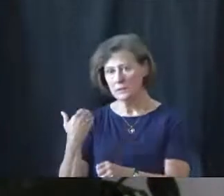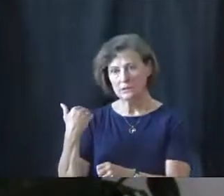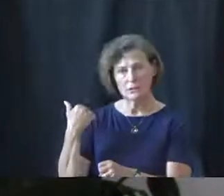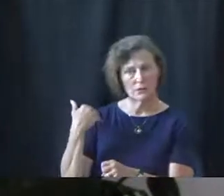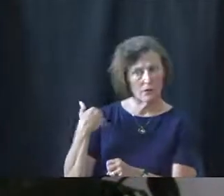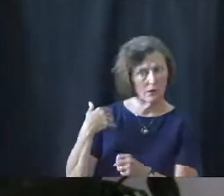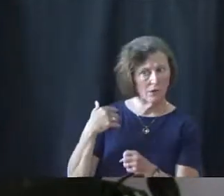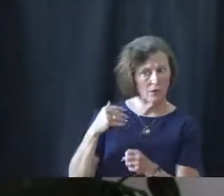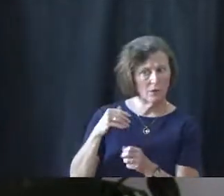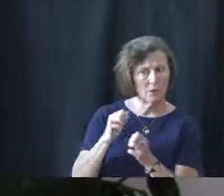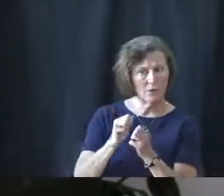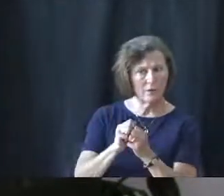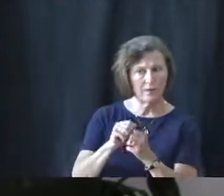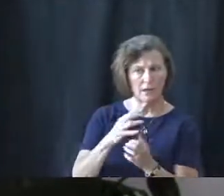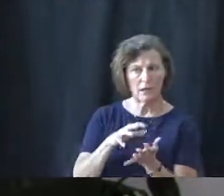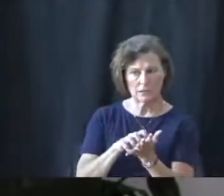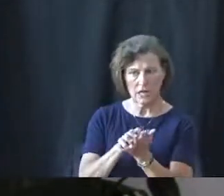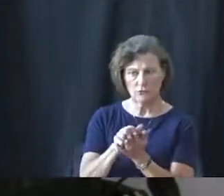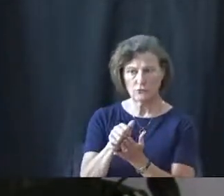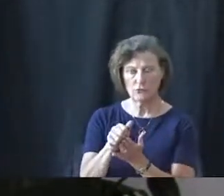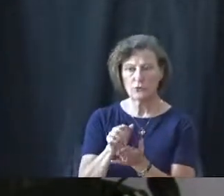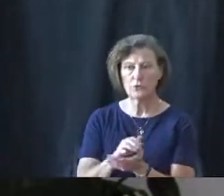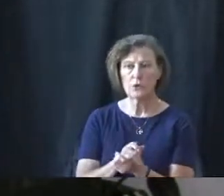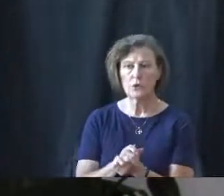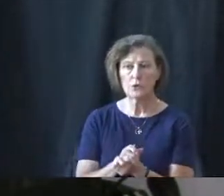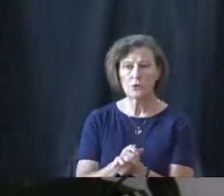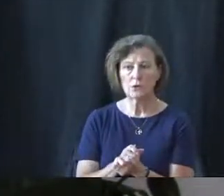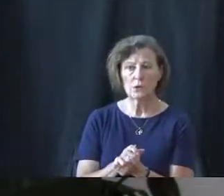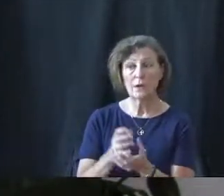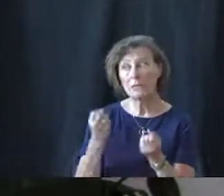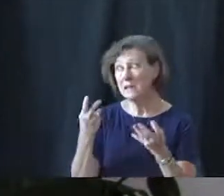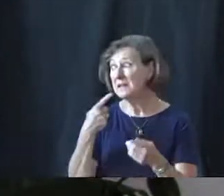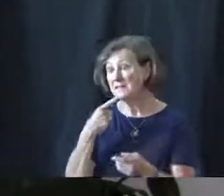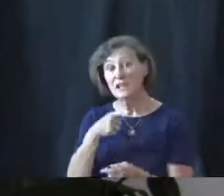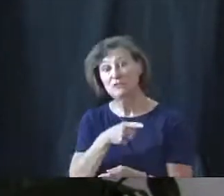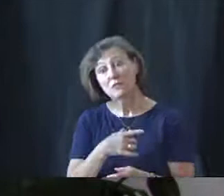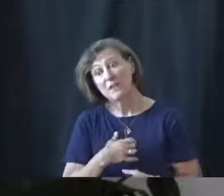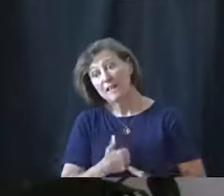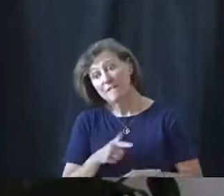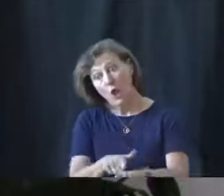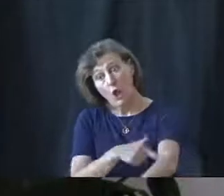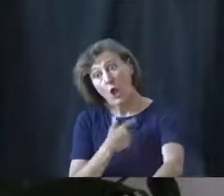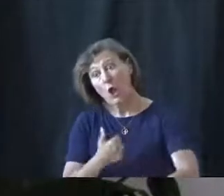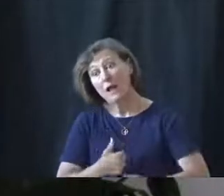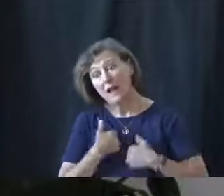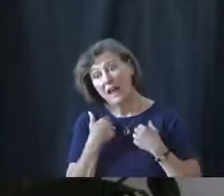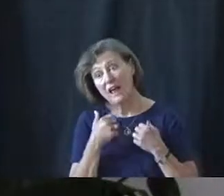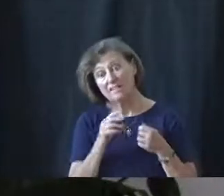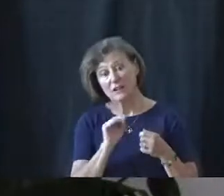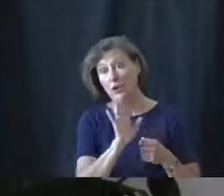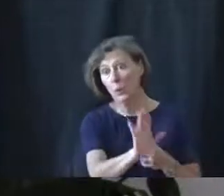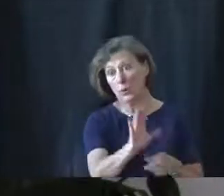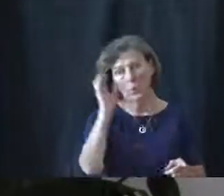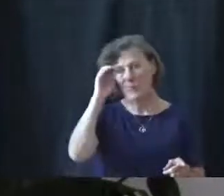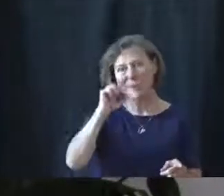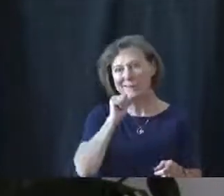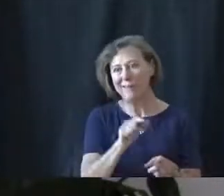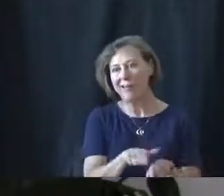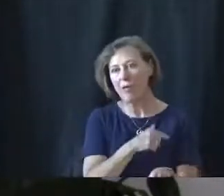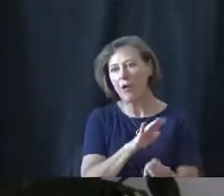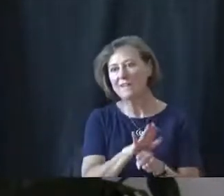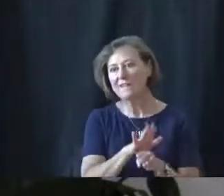cancer. Although many would have said she lived a long life, as far as she and her family were concerned, it was not long enough.